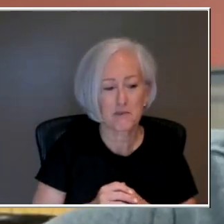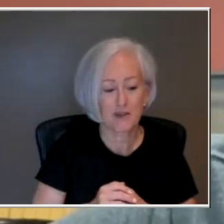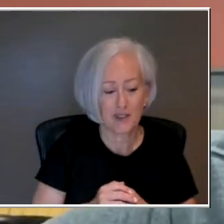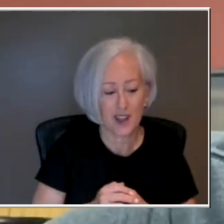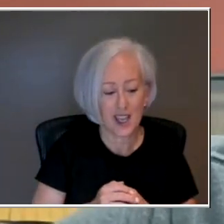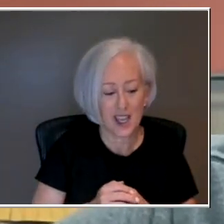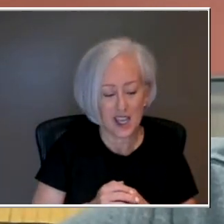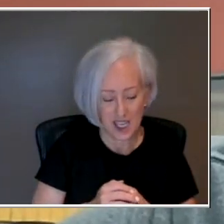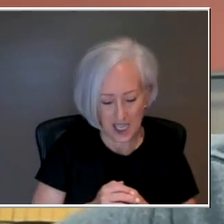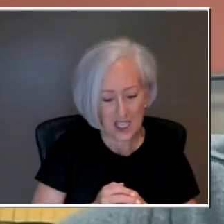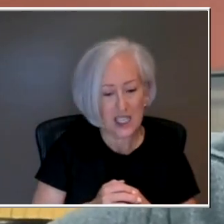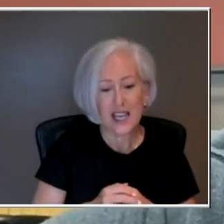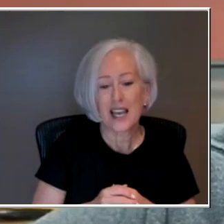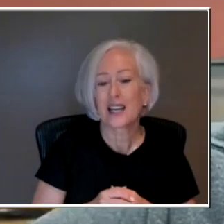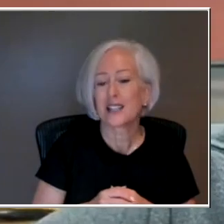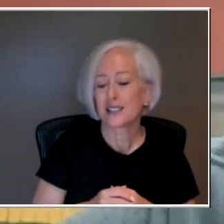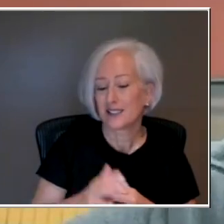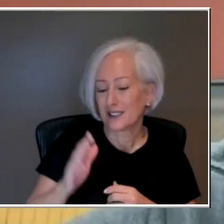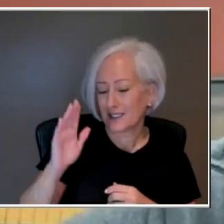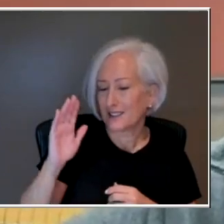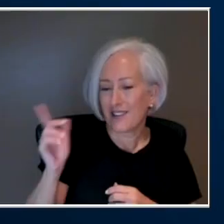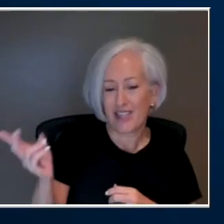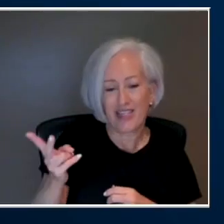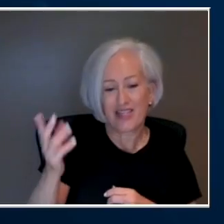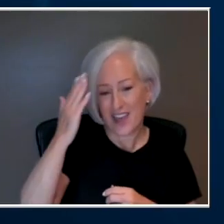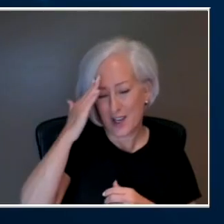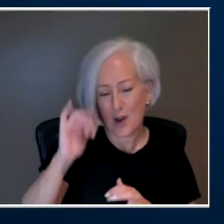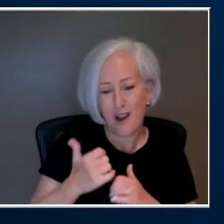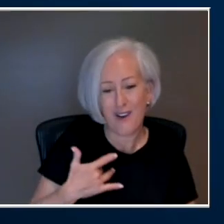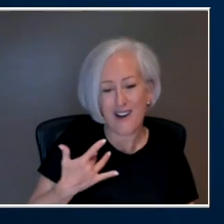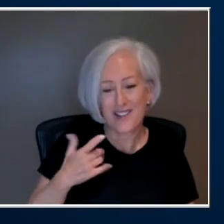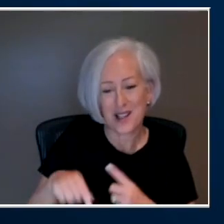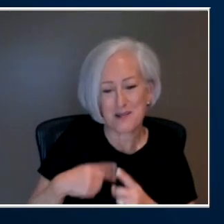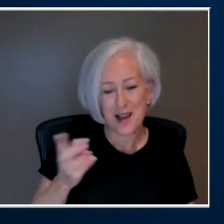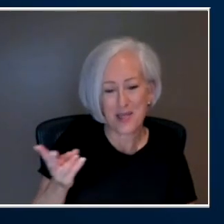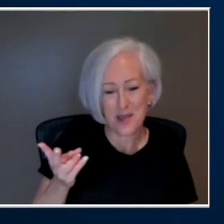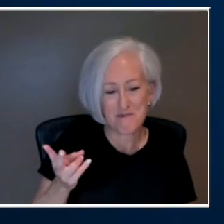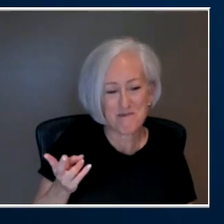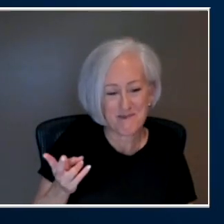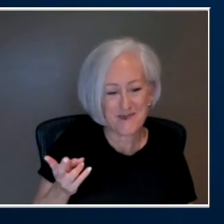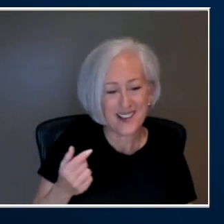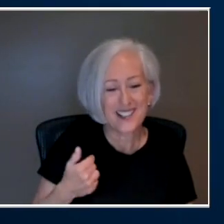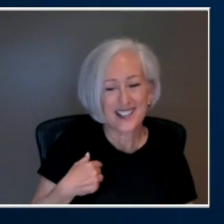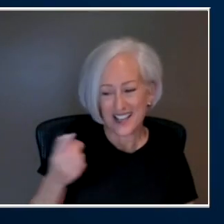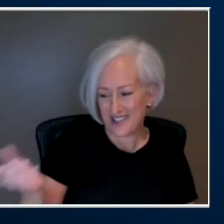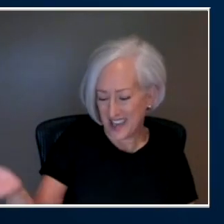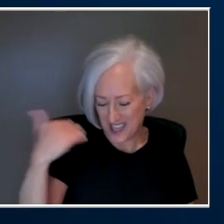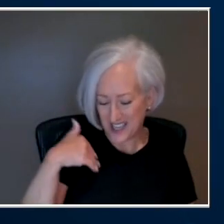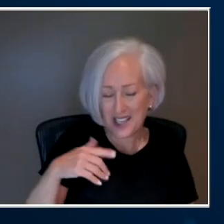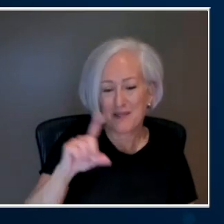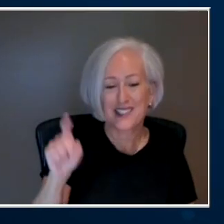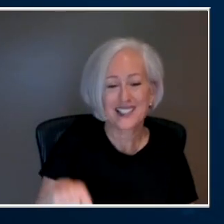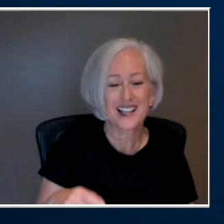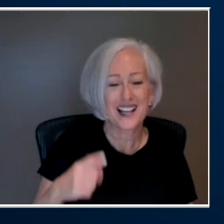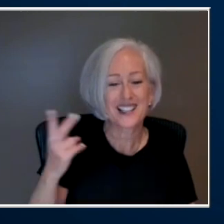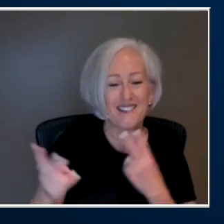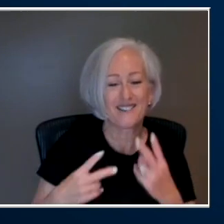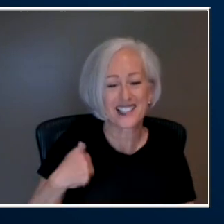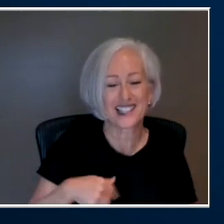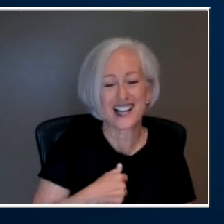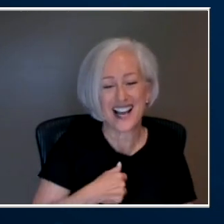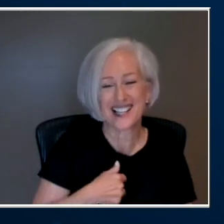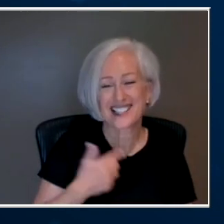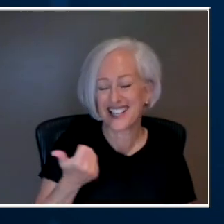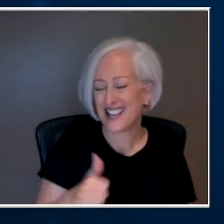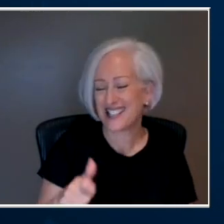and Mr. and Ms. Flach know the way I feel about them. They want to come to Texas to visit the family, so we're welcome. That's beautiful. Yes, we can't